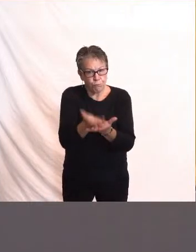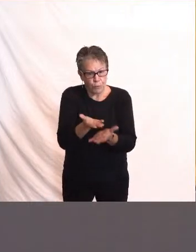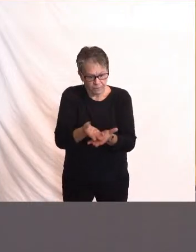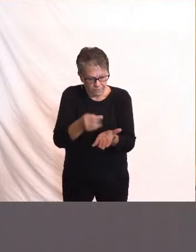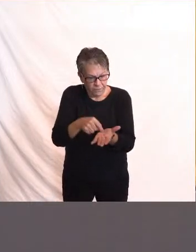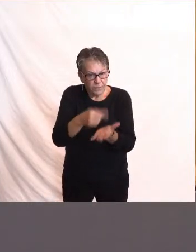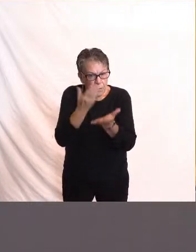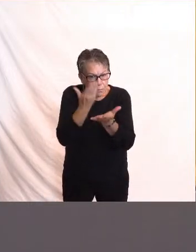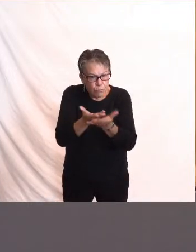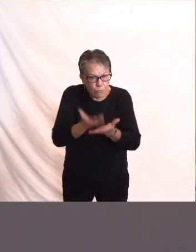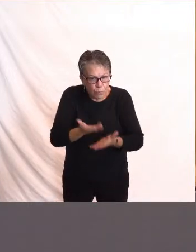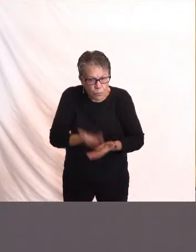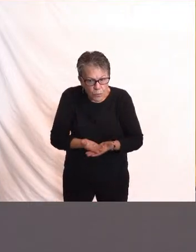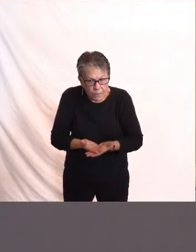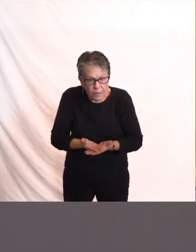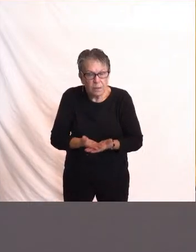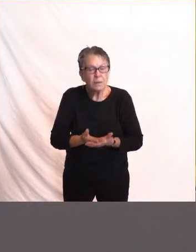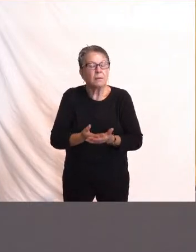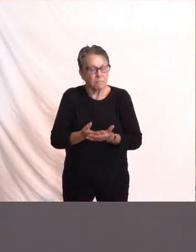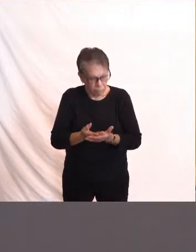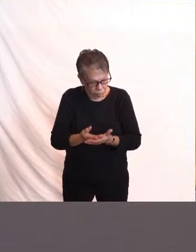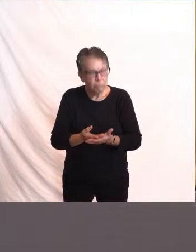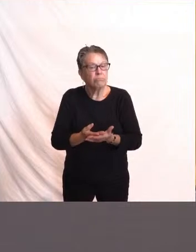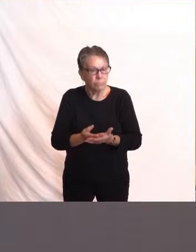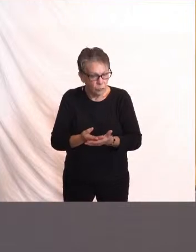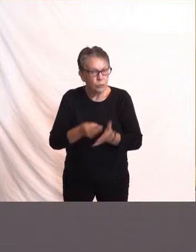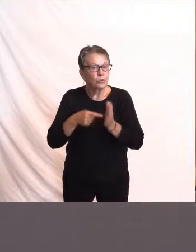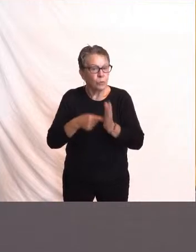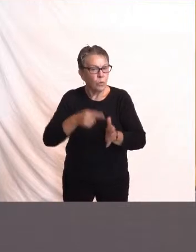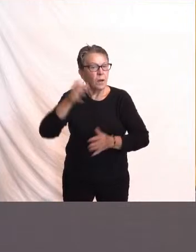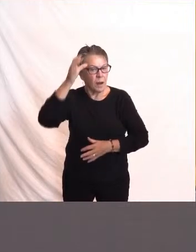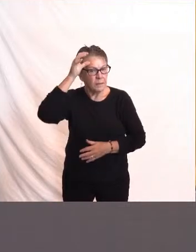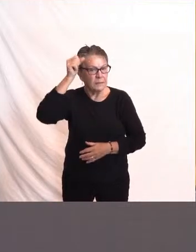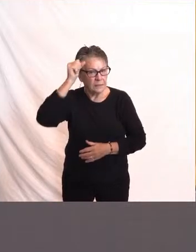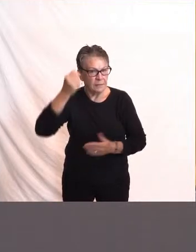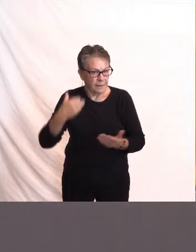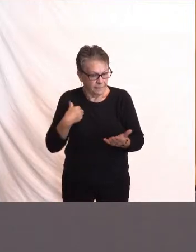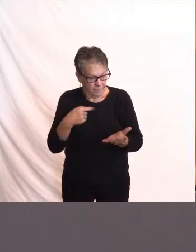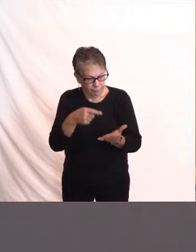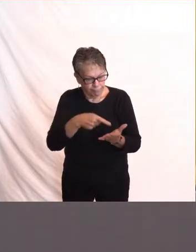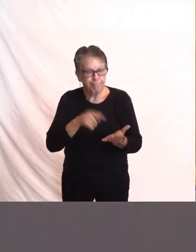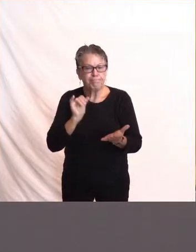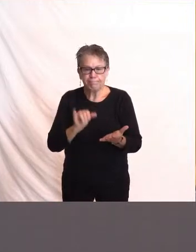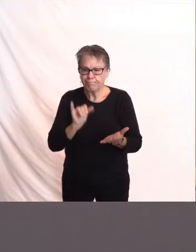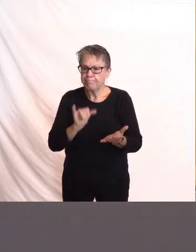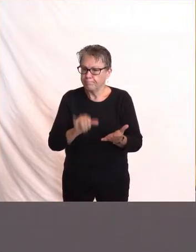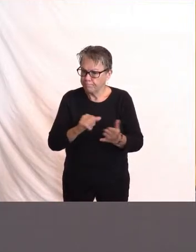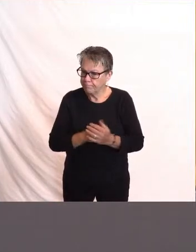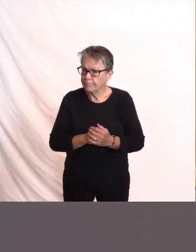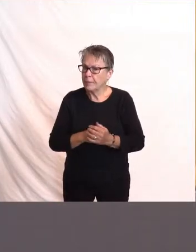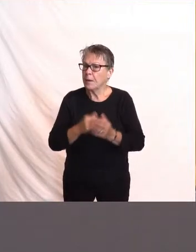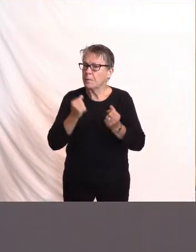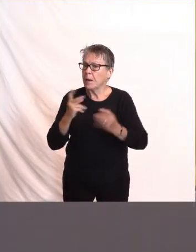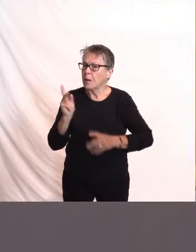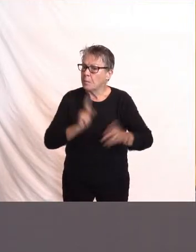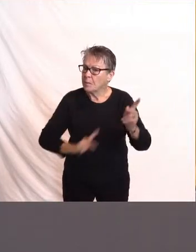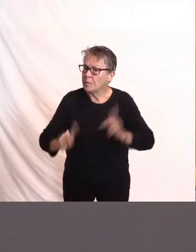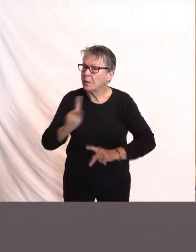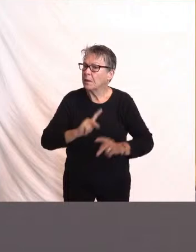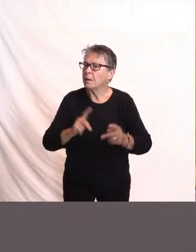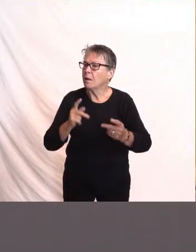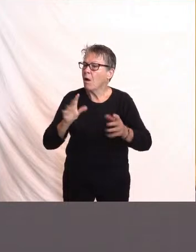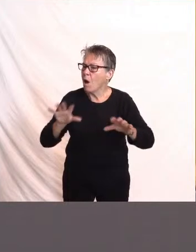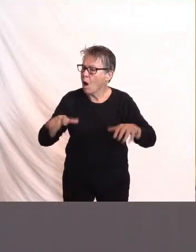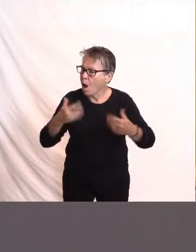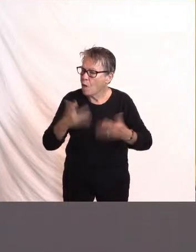is the winning combination. And folks by the millions in this state have done just that. And so just keep it